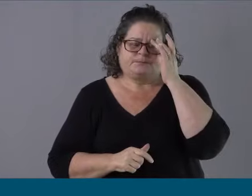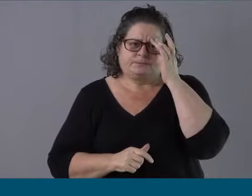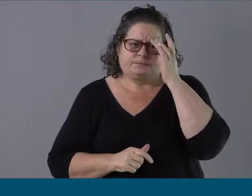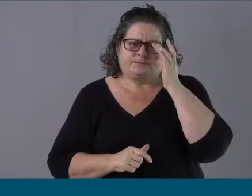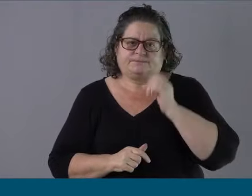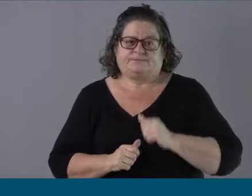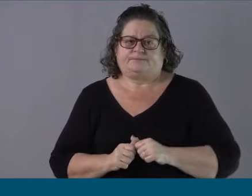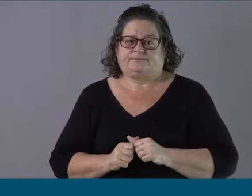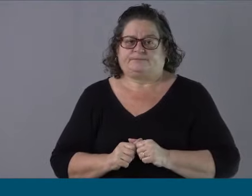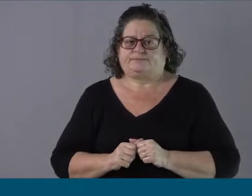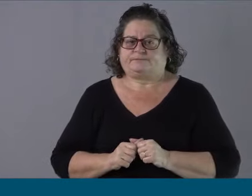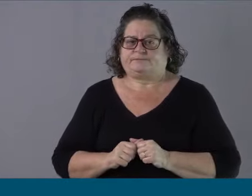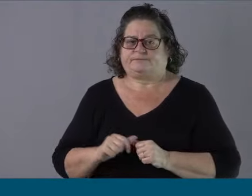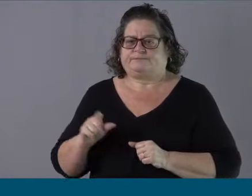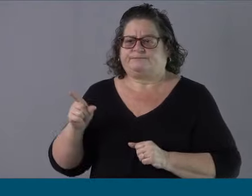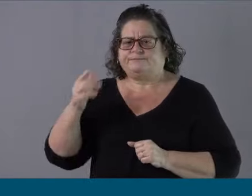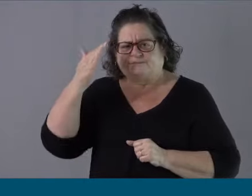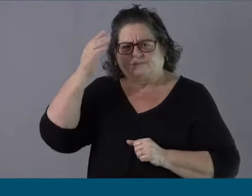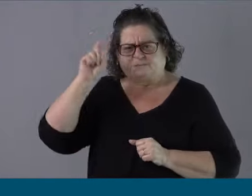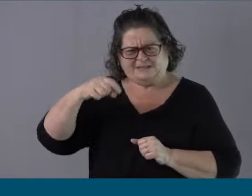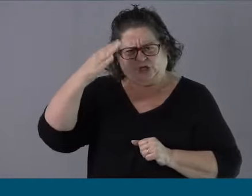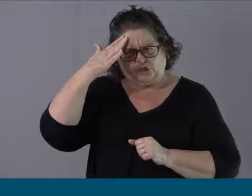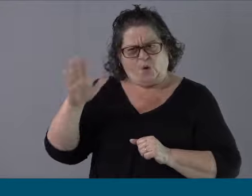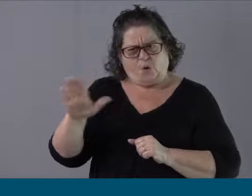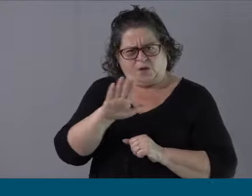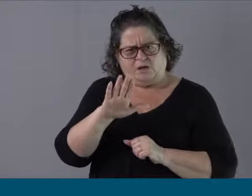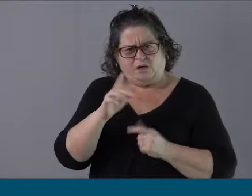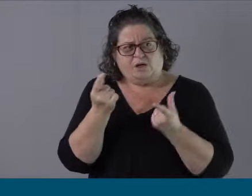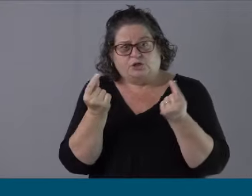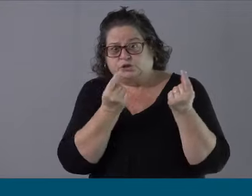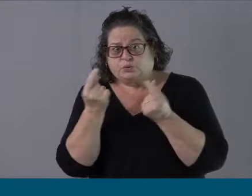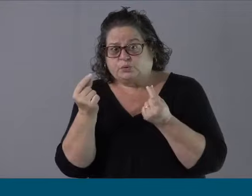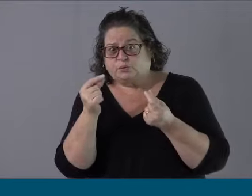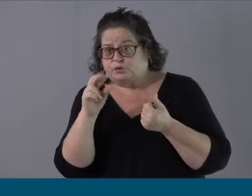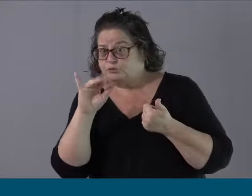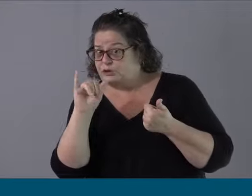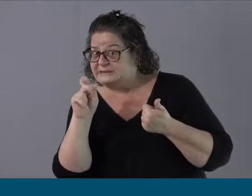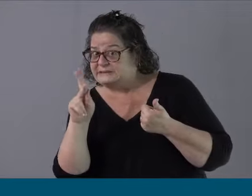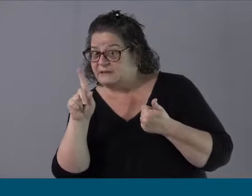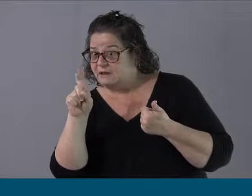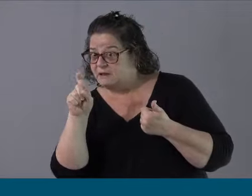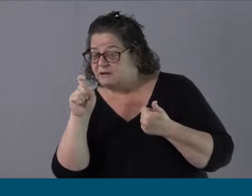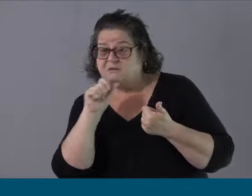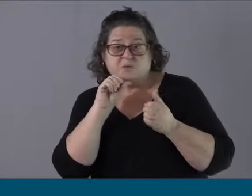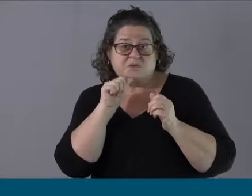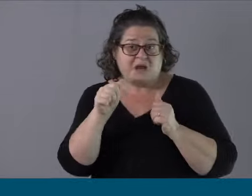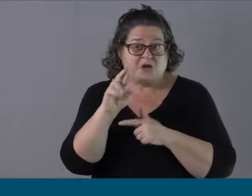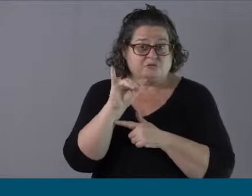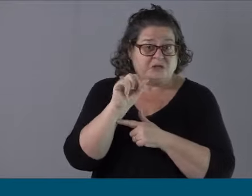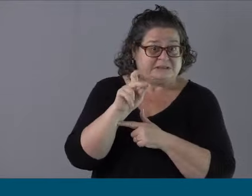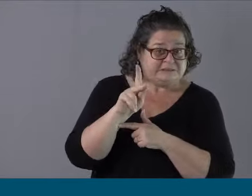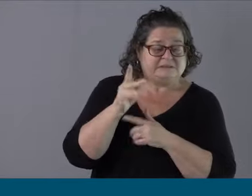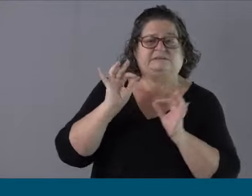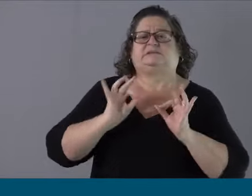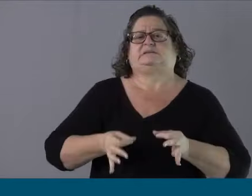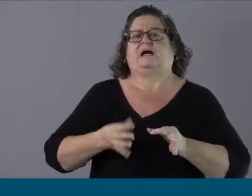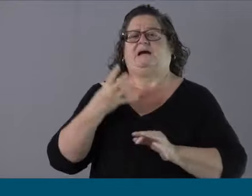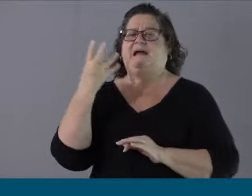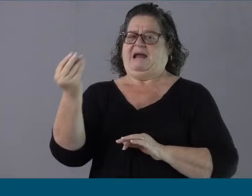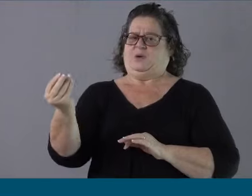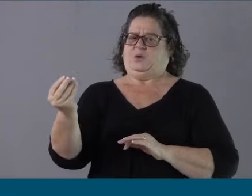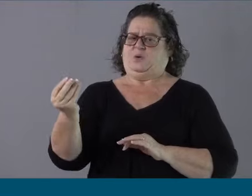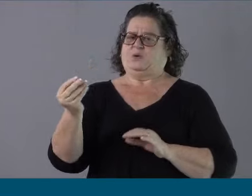are going to be doing if you are leaving your home. So there's several questions that you should be asking yourself as you get ready